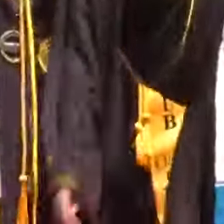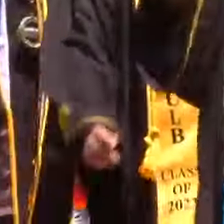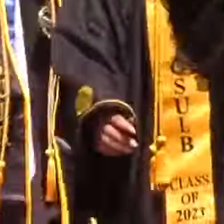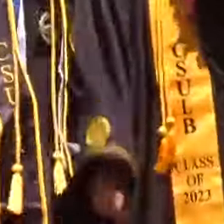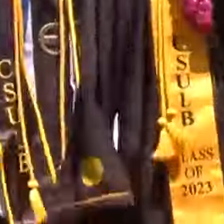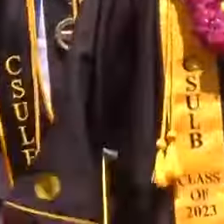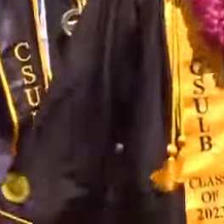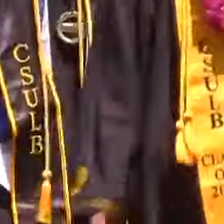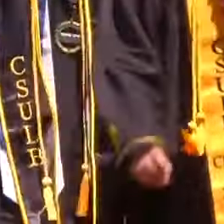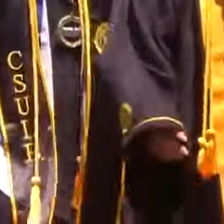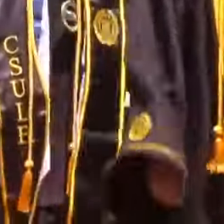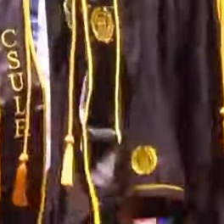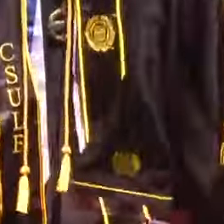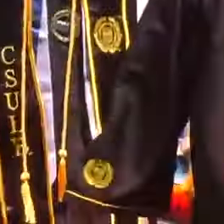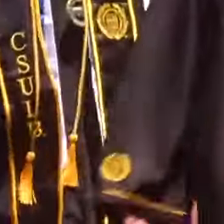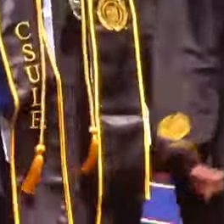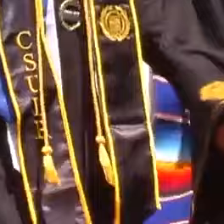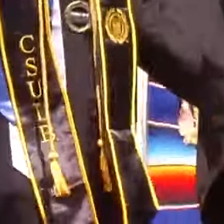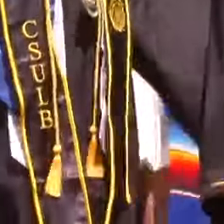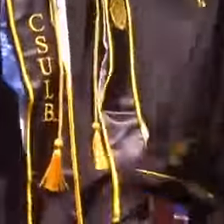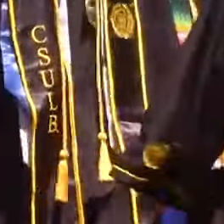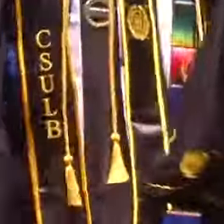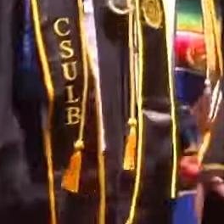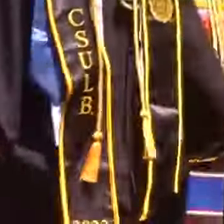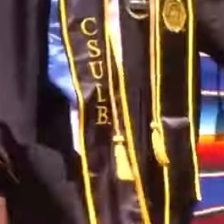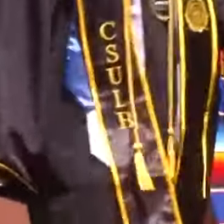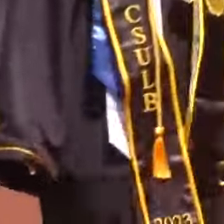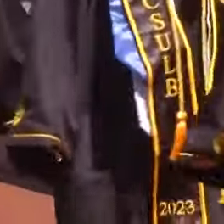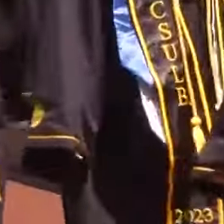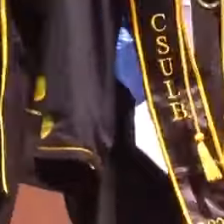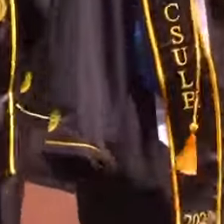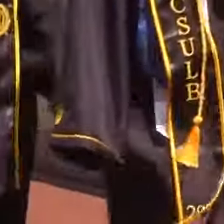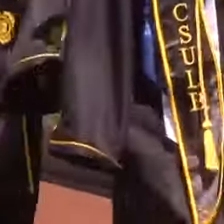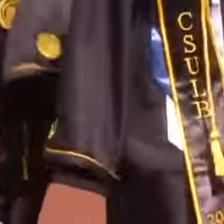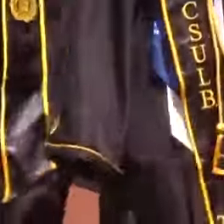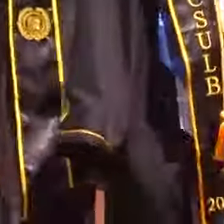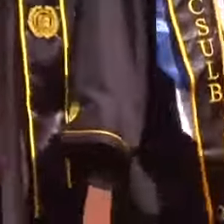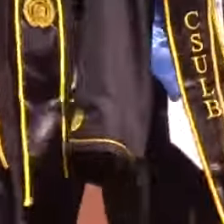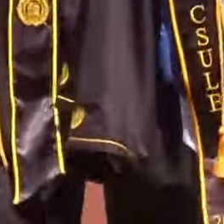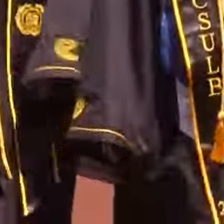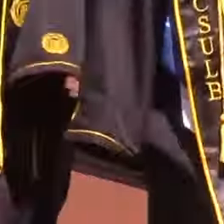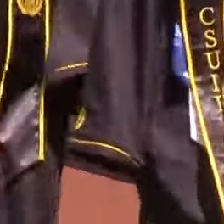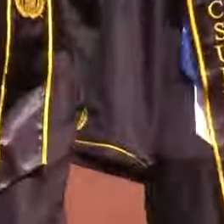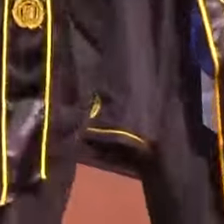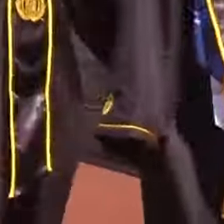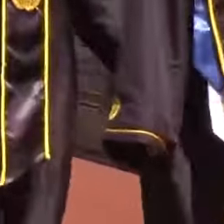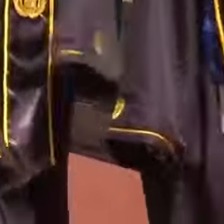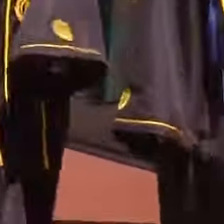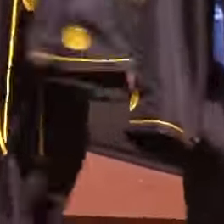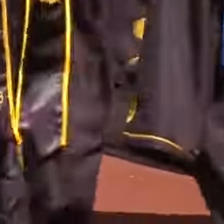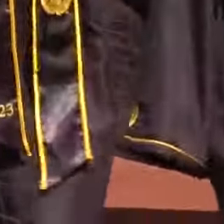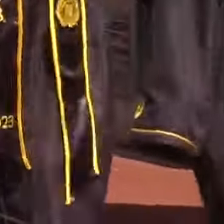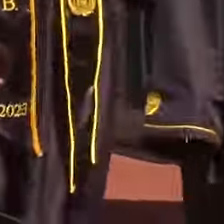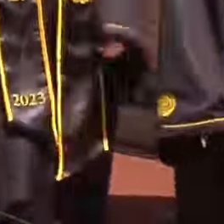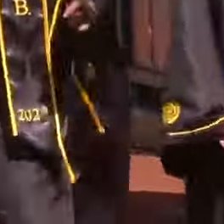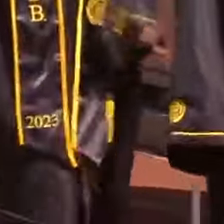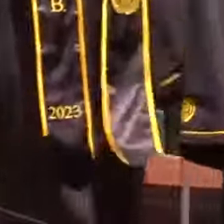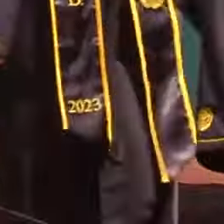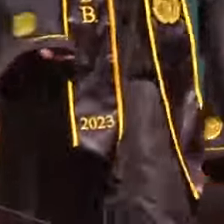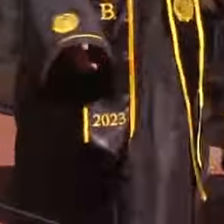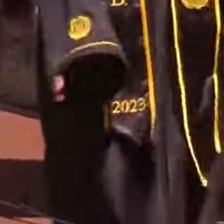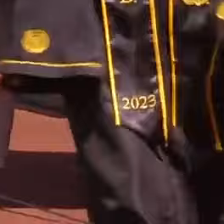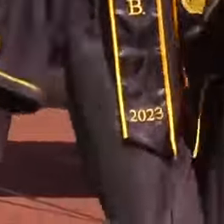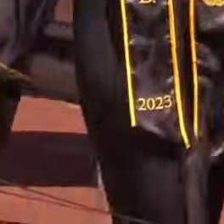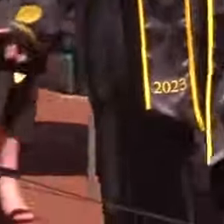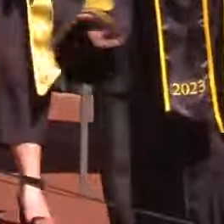Graduates and guests, joining us today to recognize and honor our graduating class of 2023 are distinguished guests